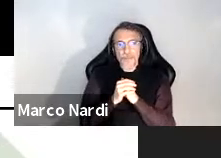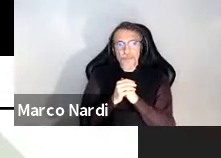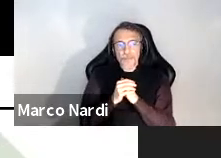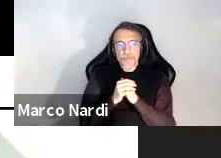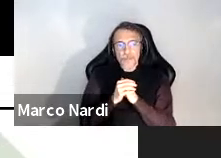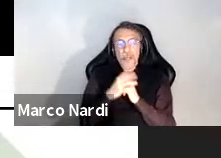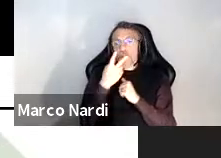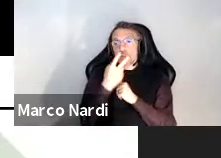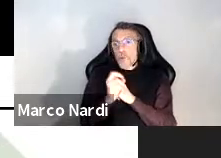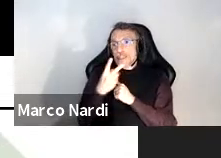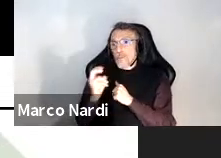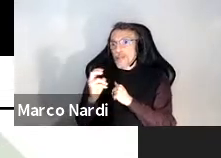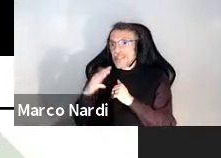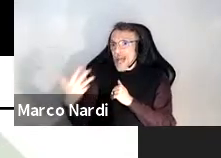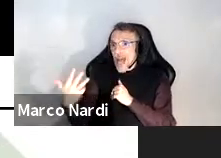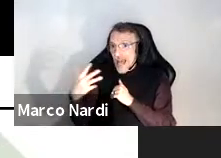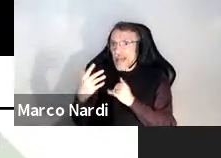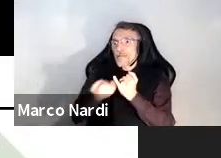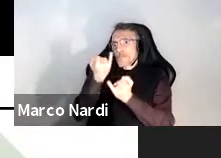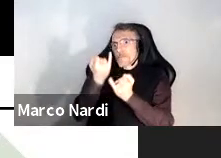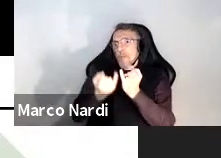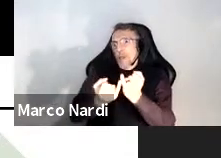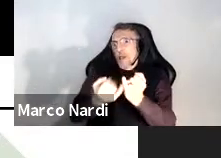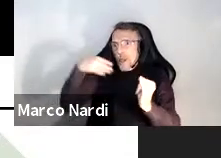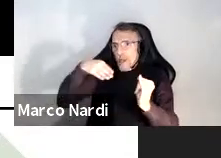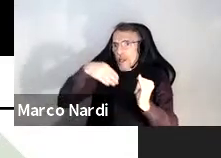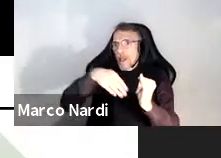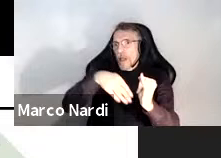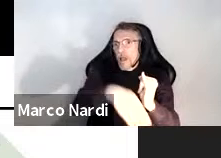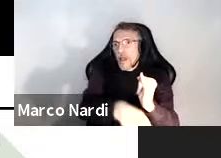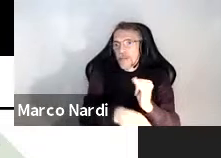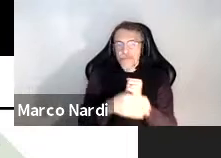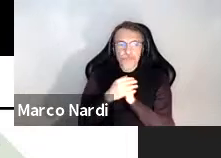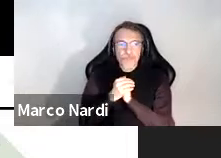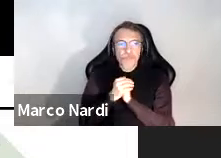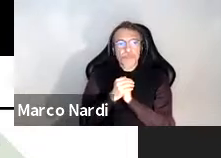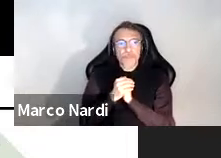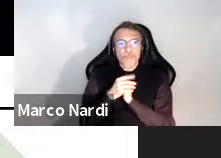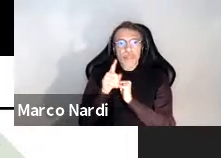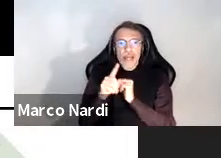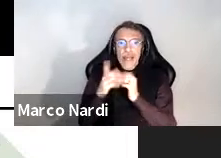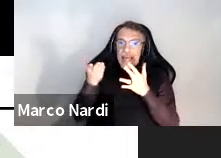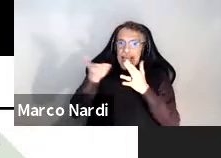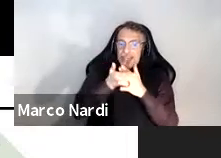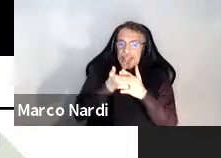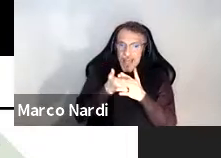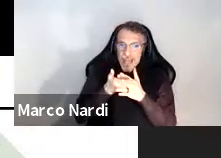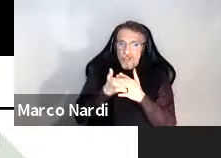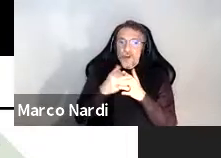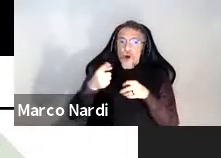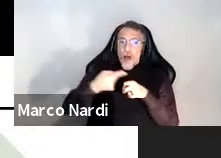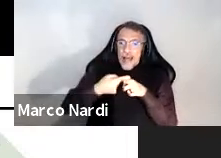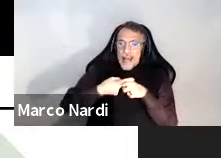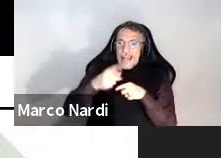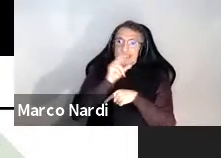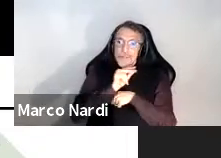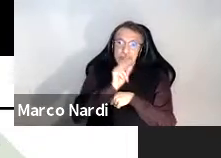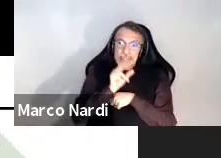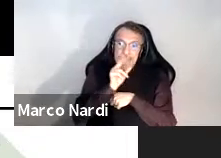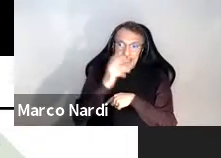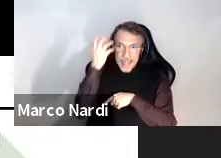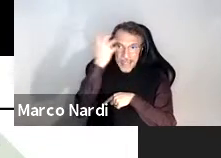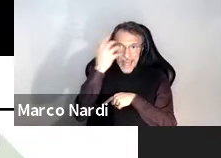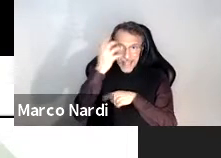2029. By the end of 2029, I want to just focus a little more about the interventions that the Anglophone West